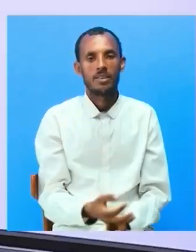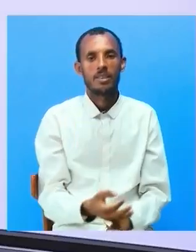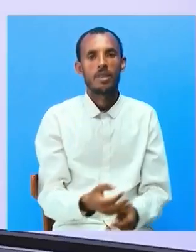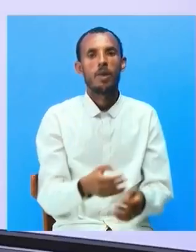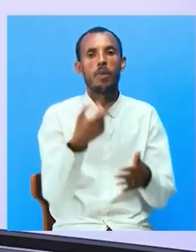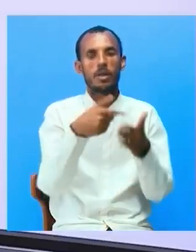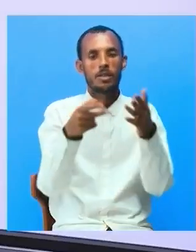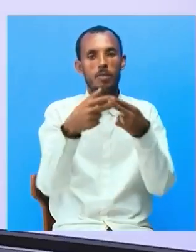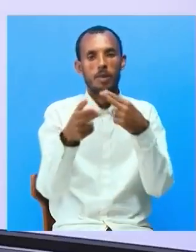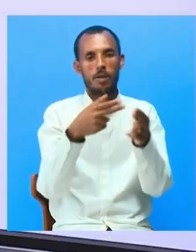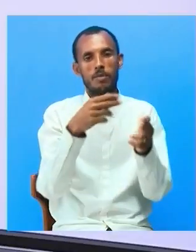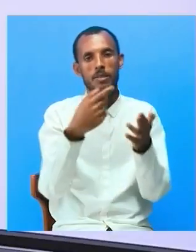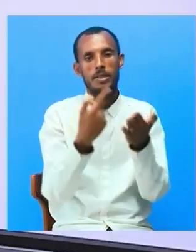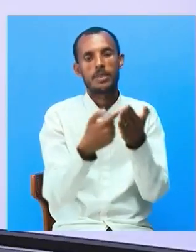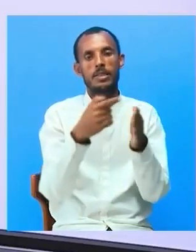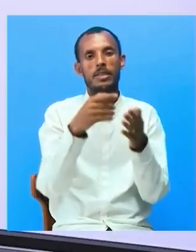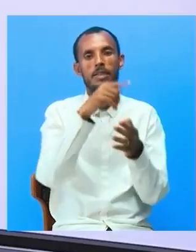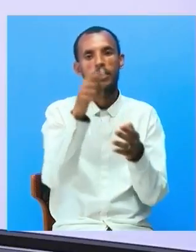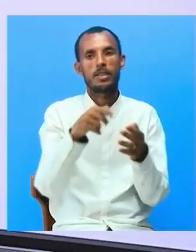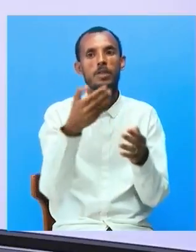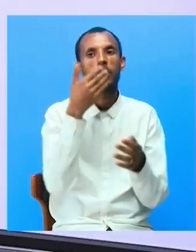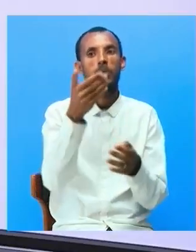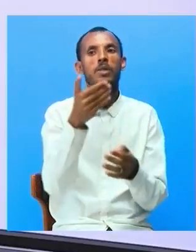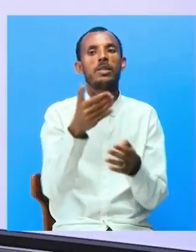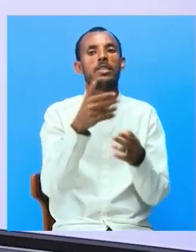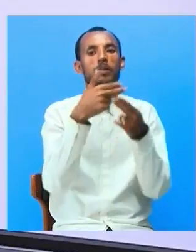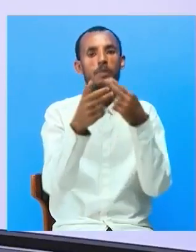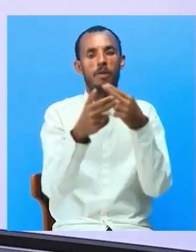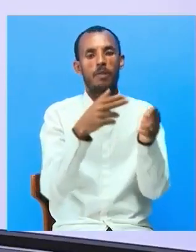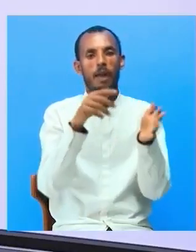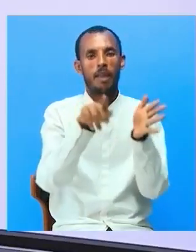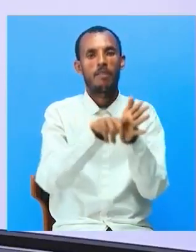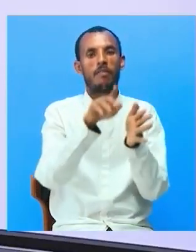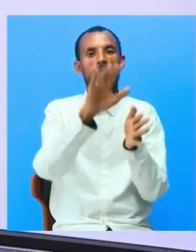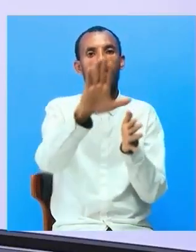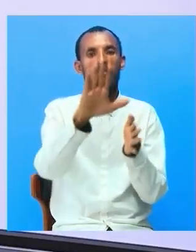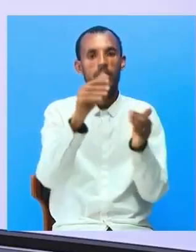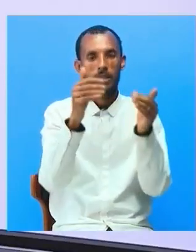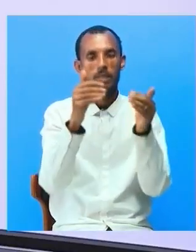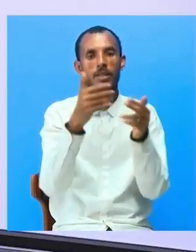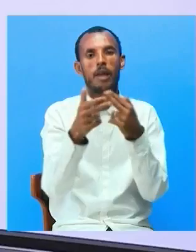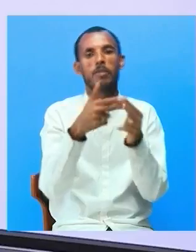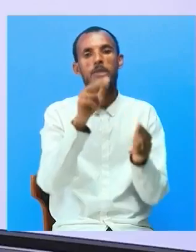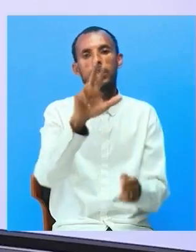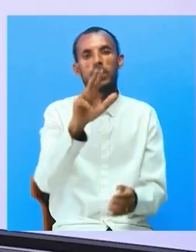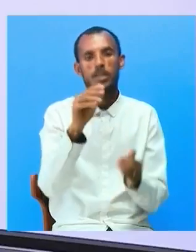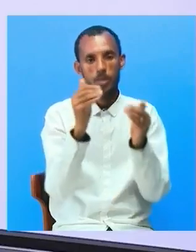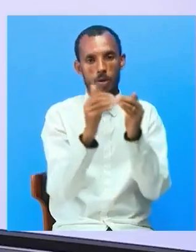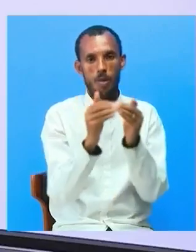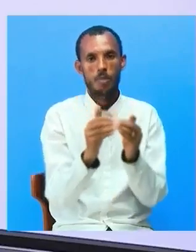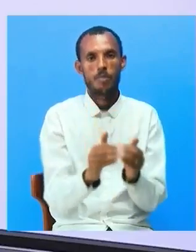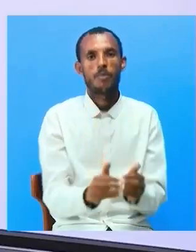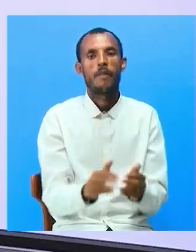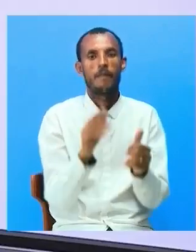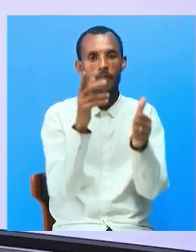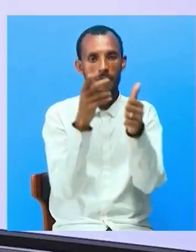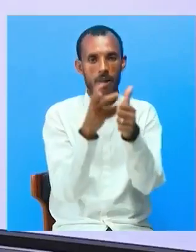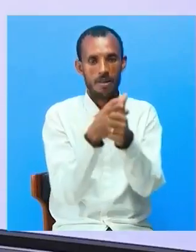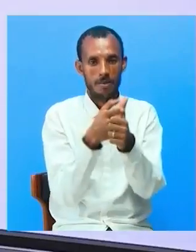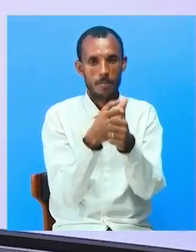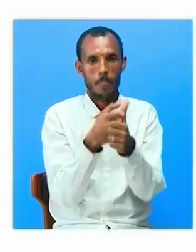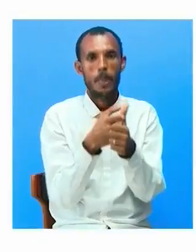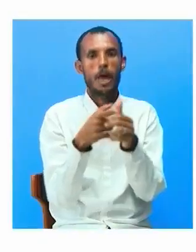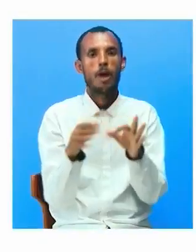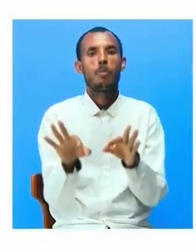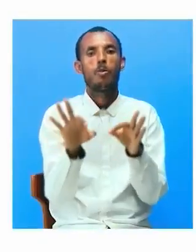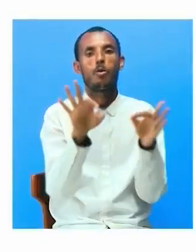integers? Good. The product of negative 5 and 3, to multiply these two numbers, first